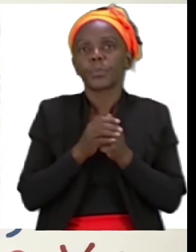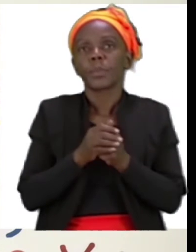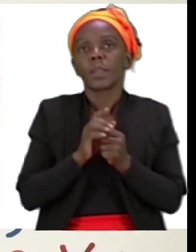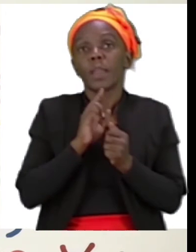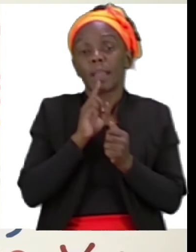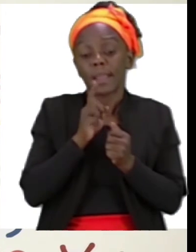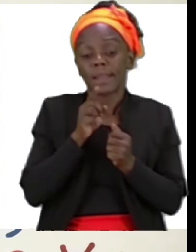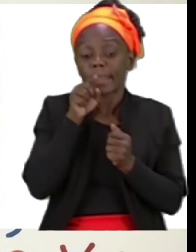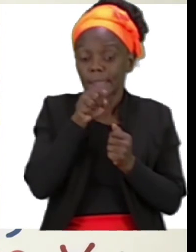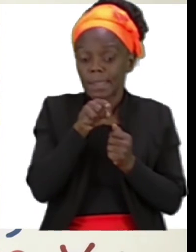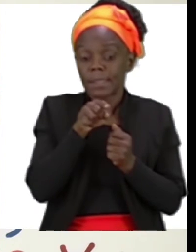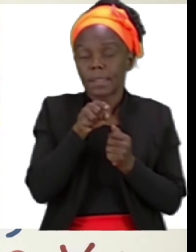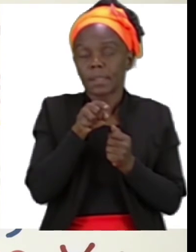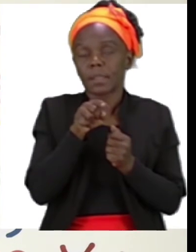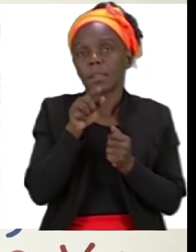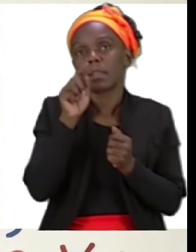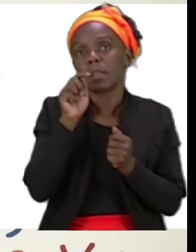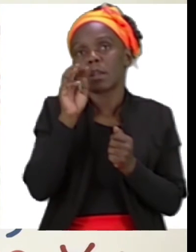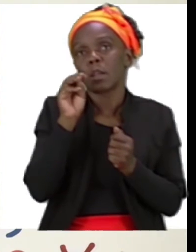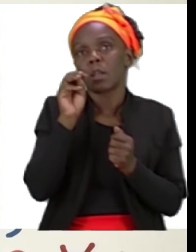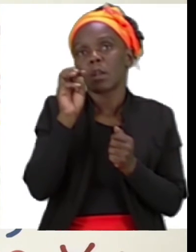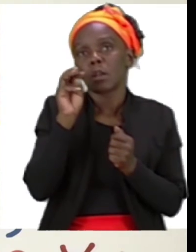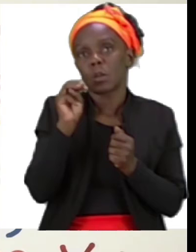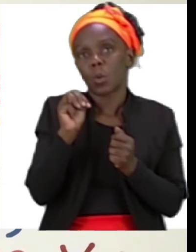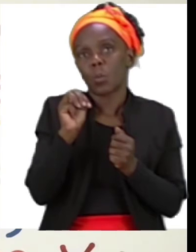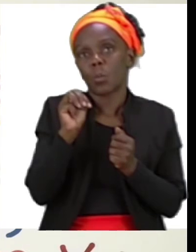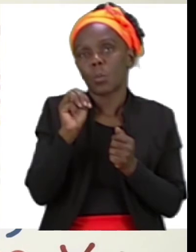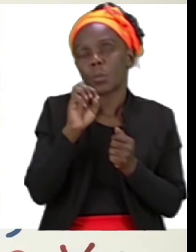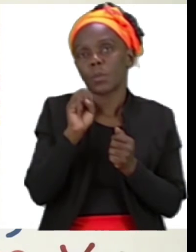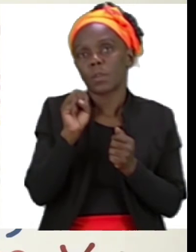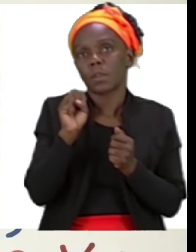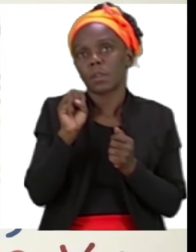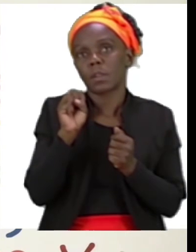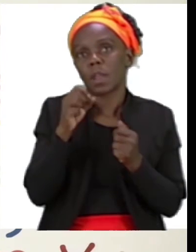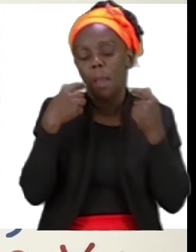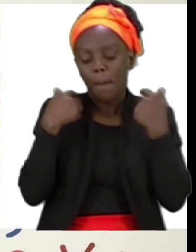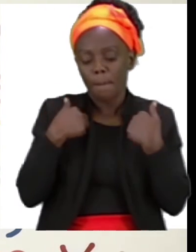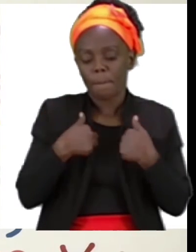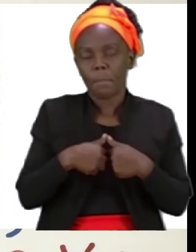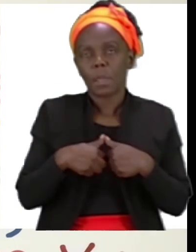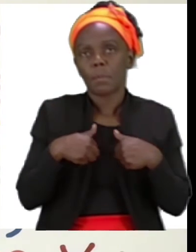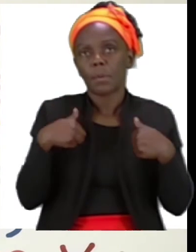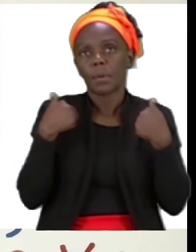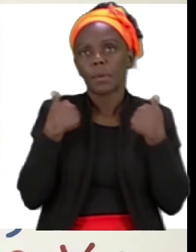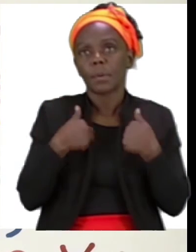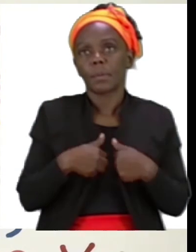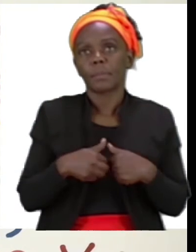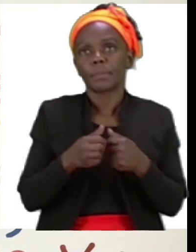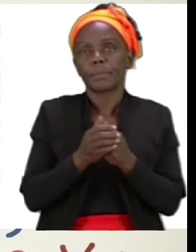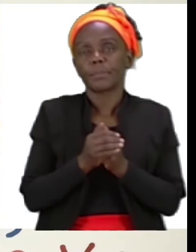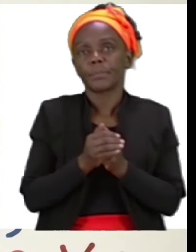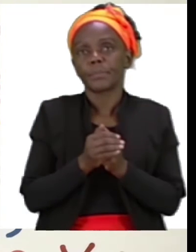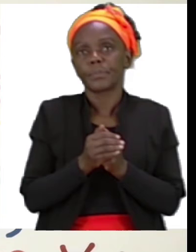it Tom's bib? If this was a question, then the way it is right now would